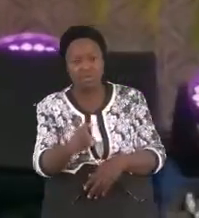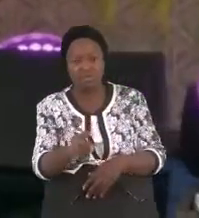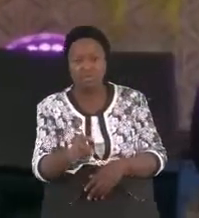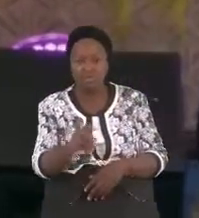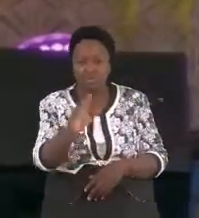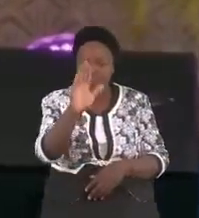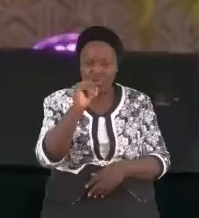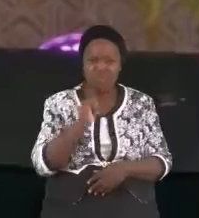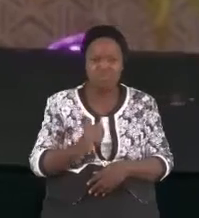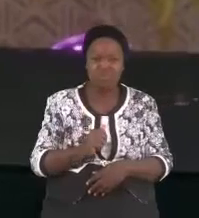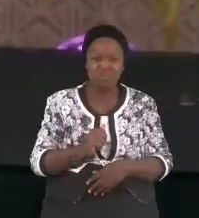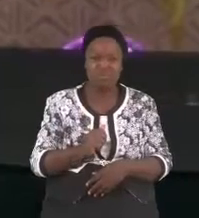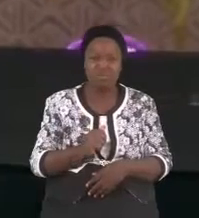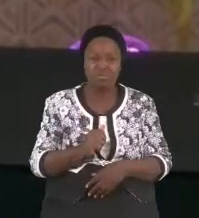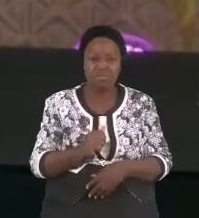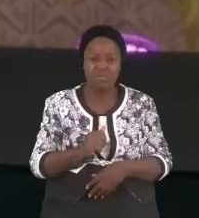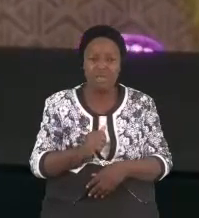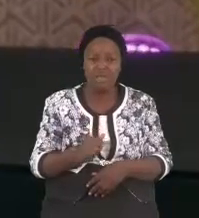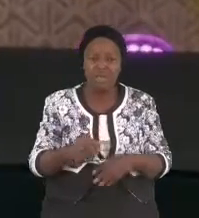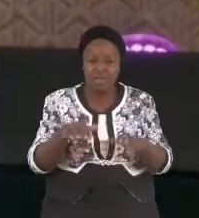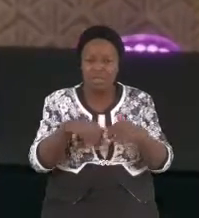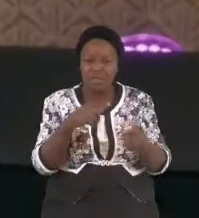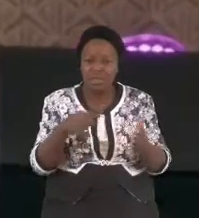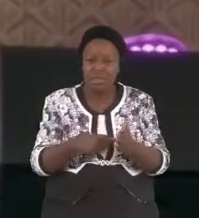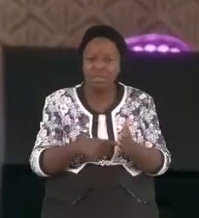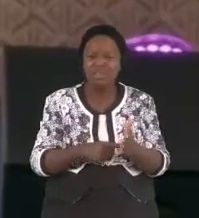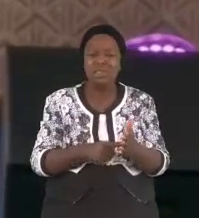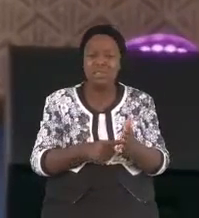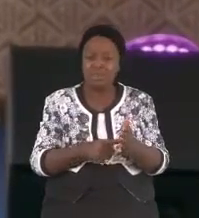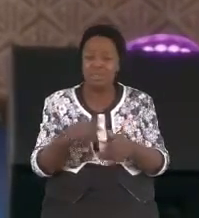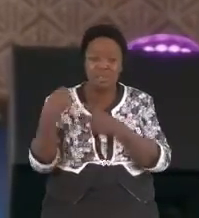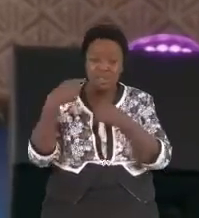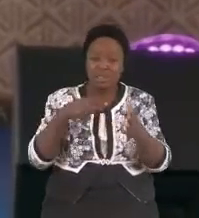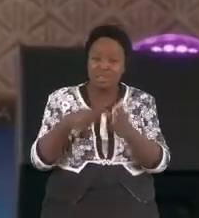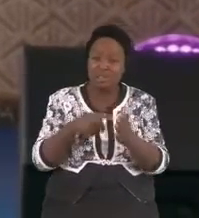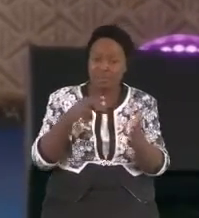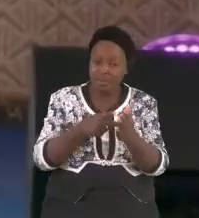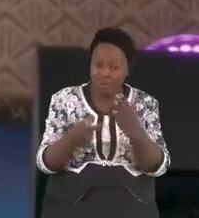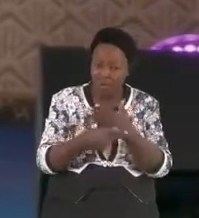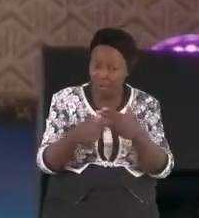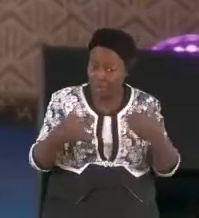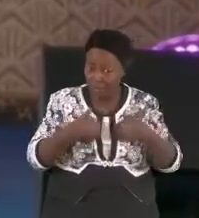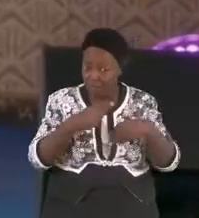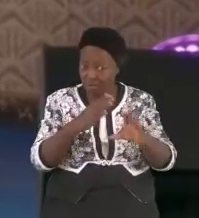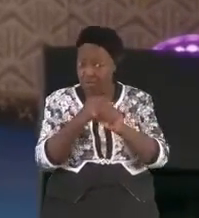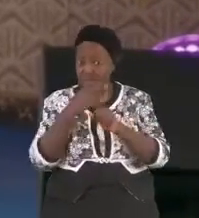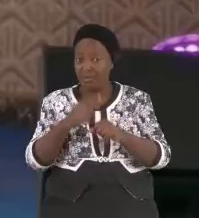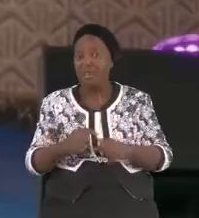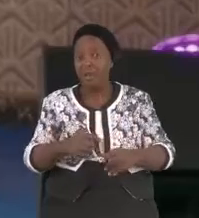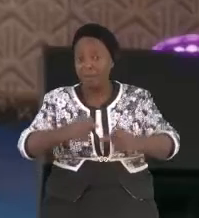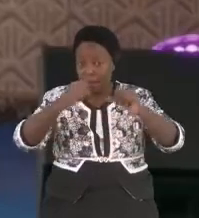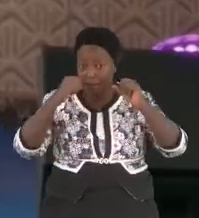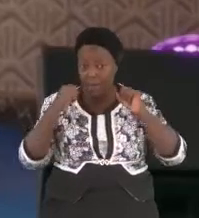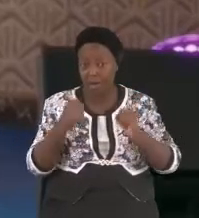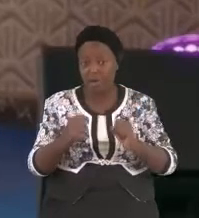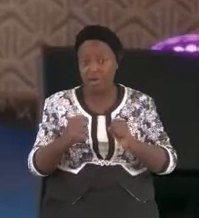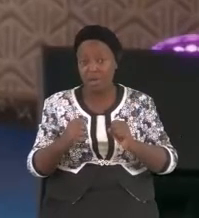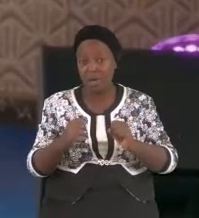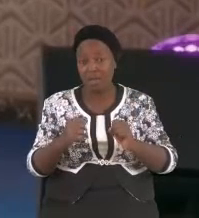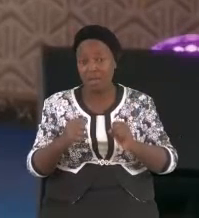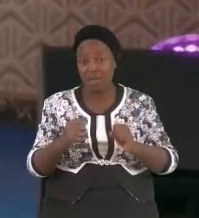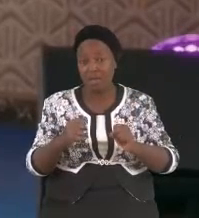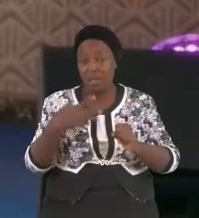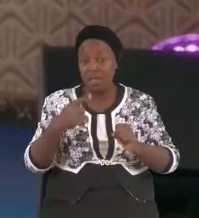is missing here a few receives the dynamite the power the